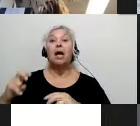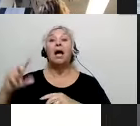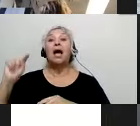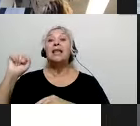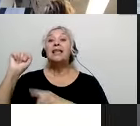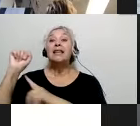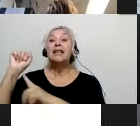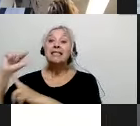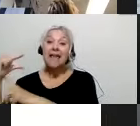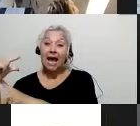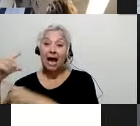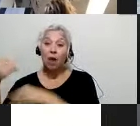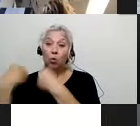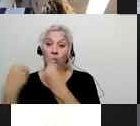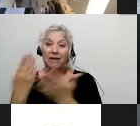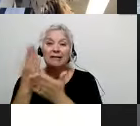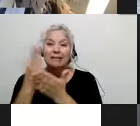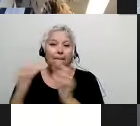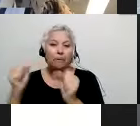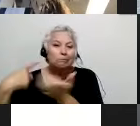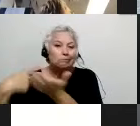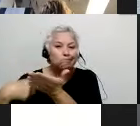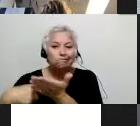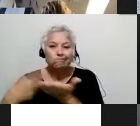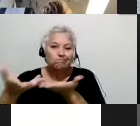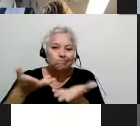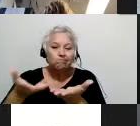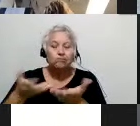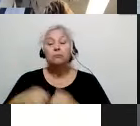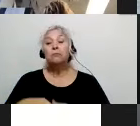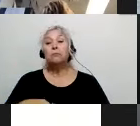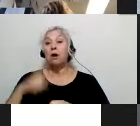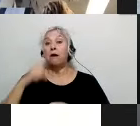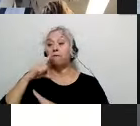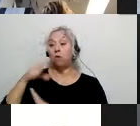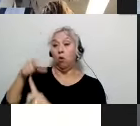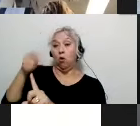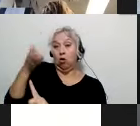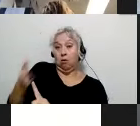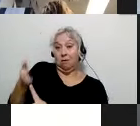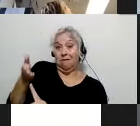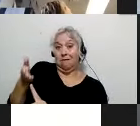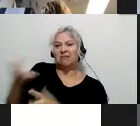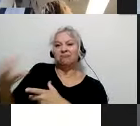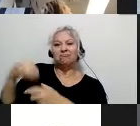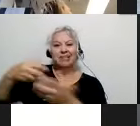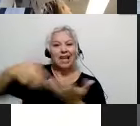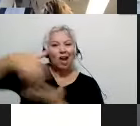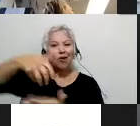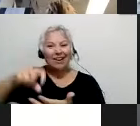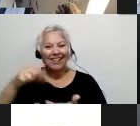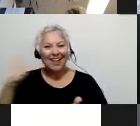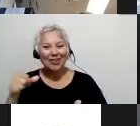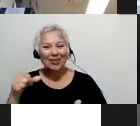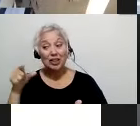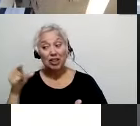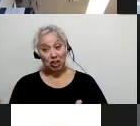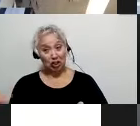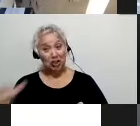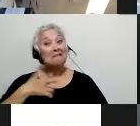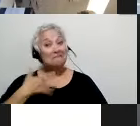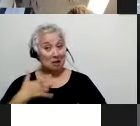provide some of those strengths for you to talk about. And so for Selena, it's interacting with others. Both she felt